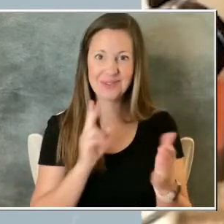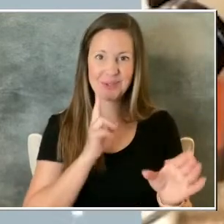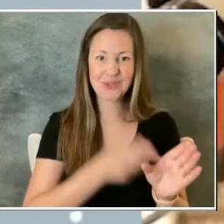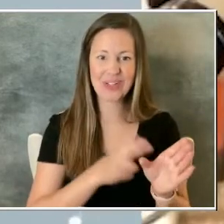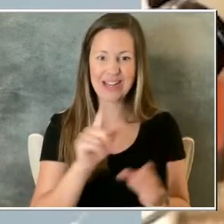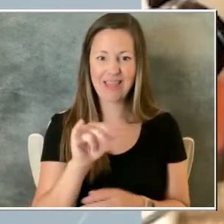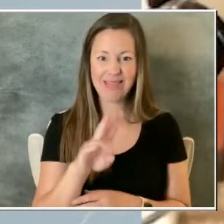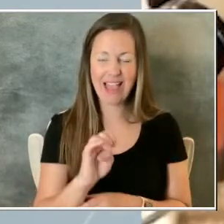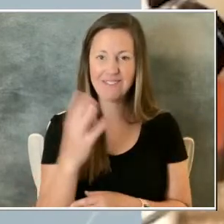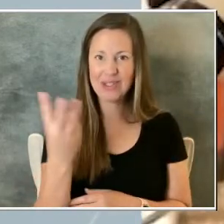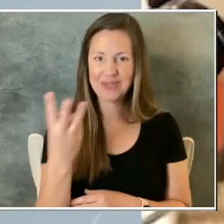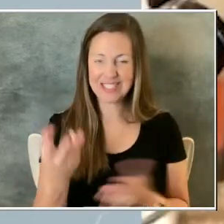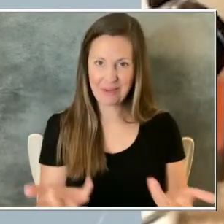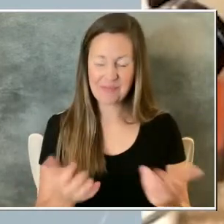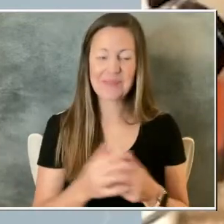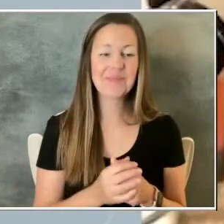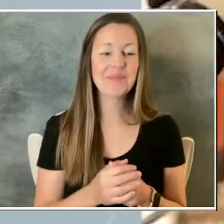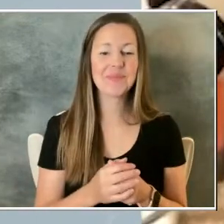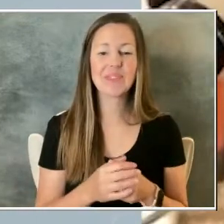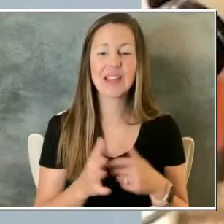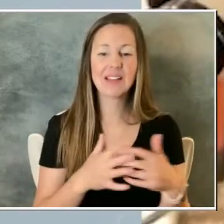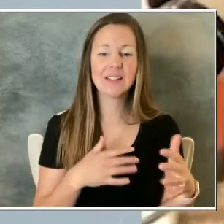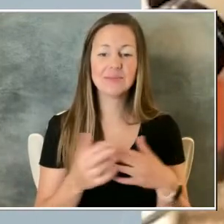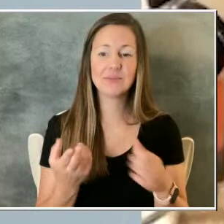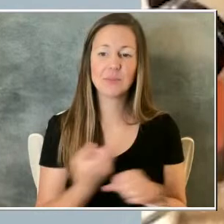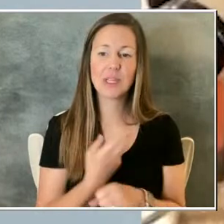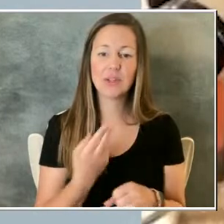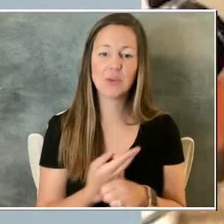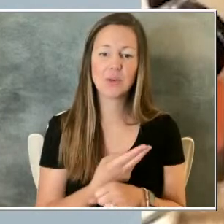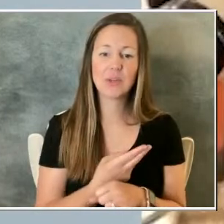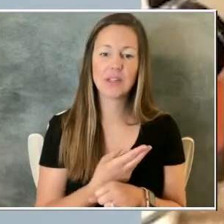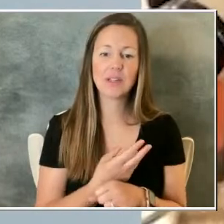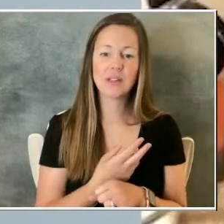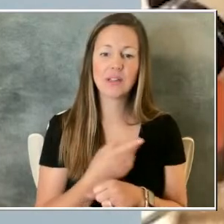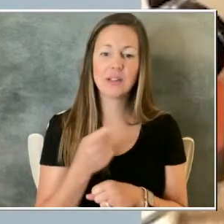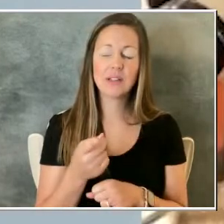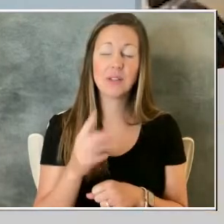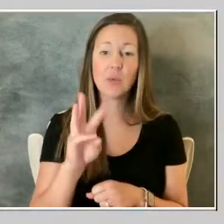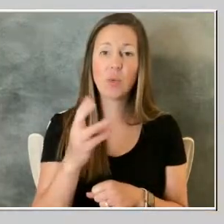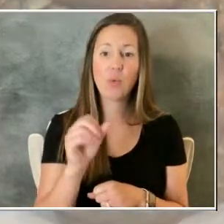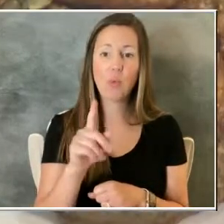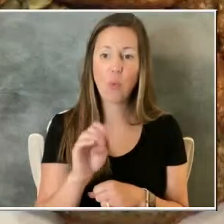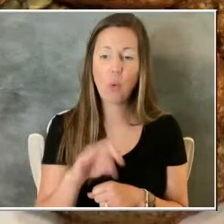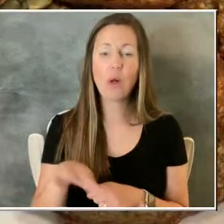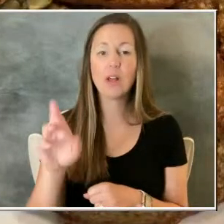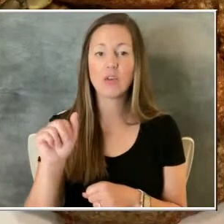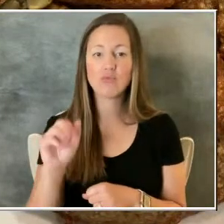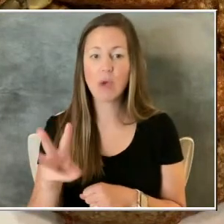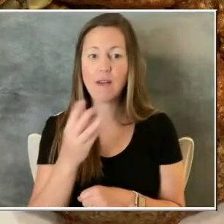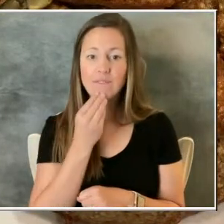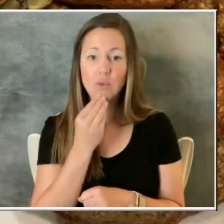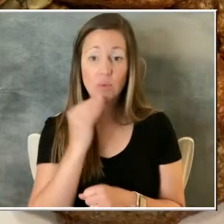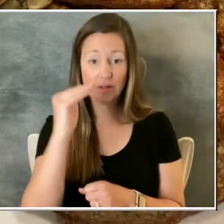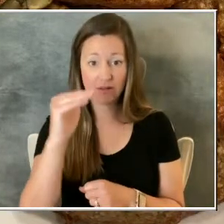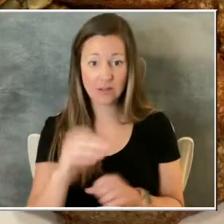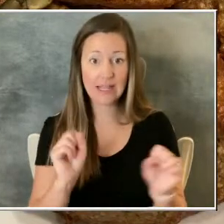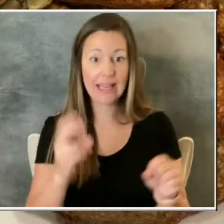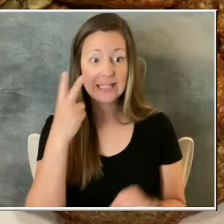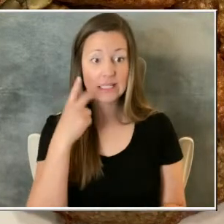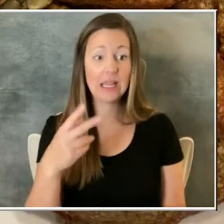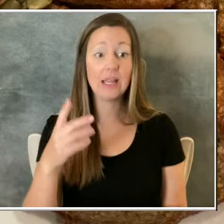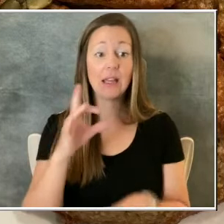So I use whole food and raw food ingredient in these cookies. I use pumpkin seed,